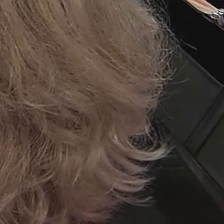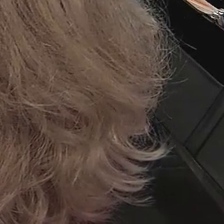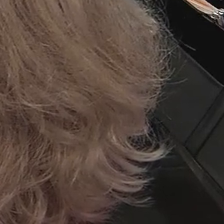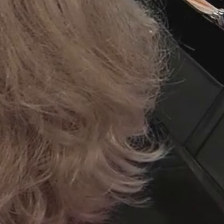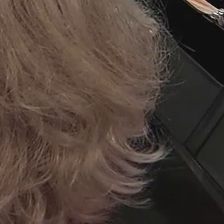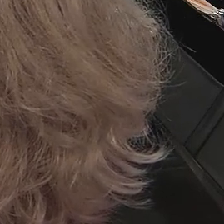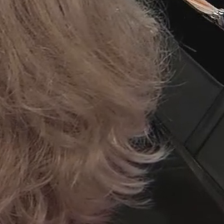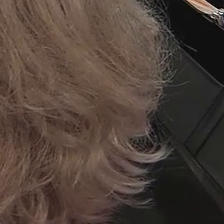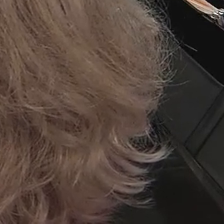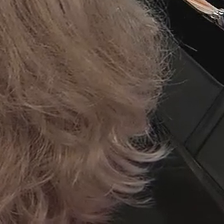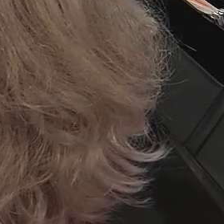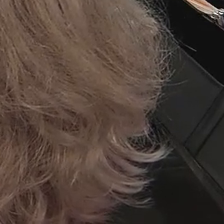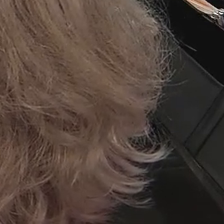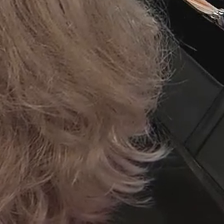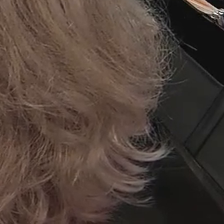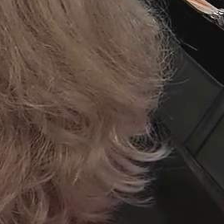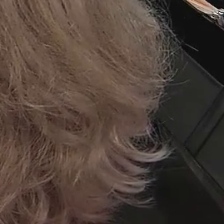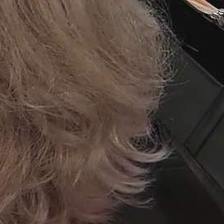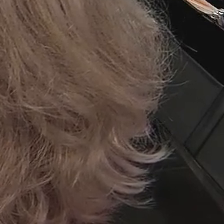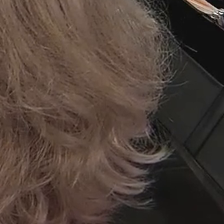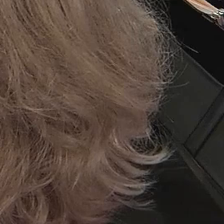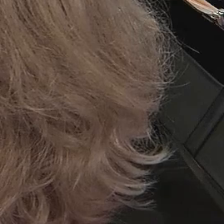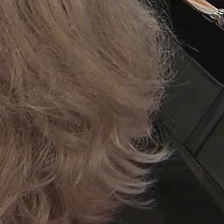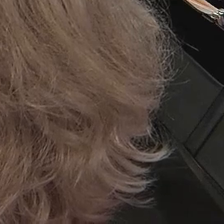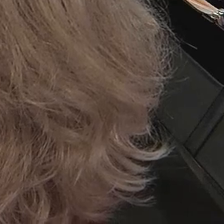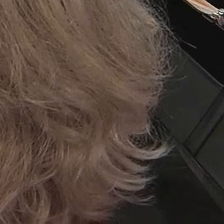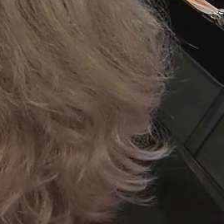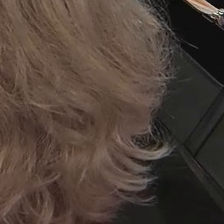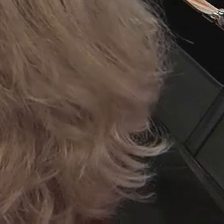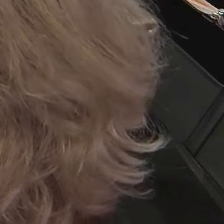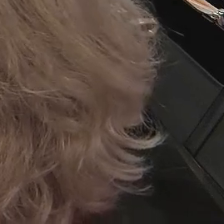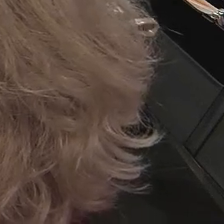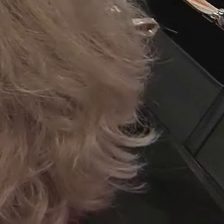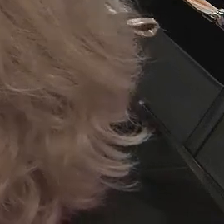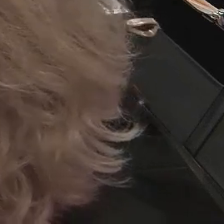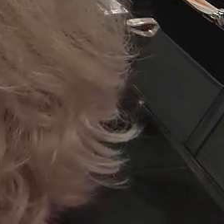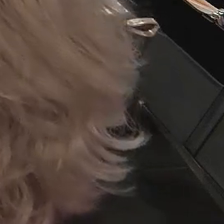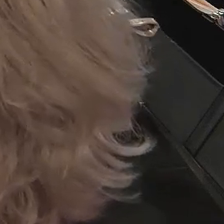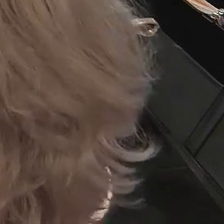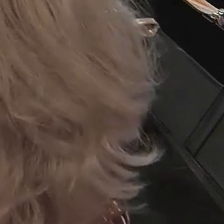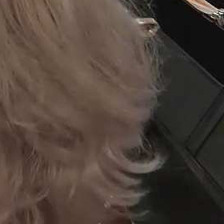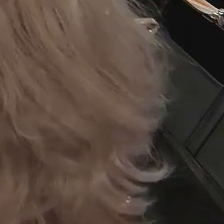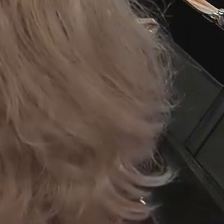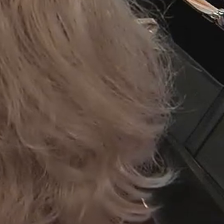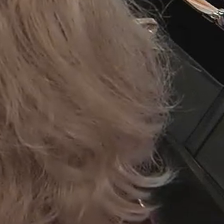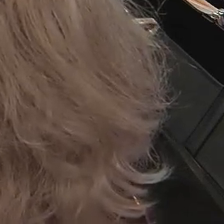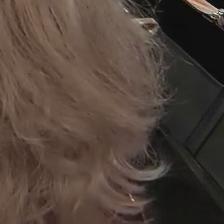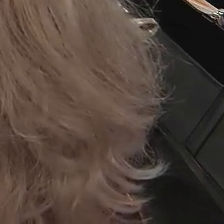Thank you.